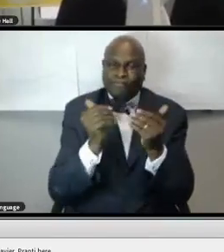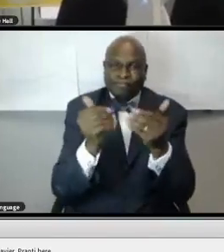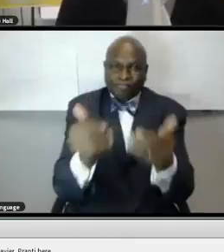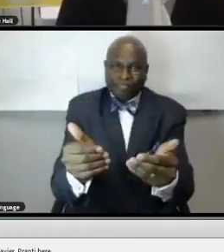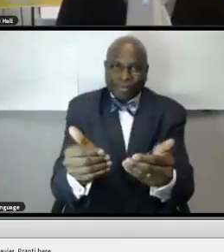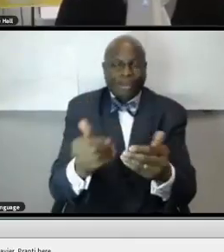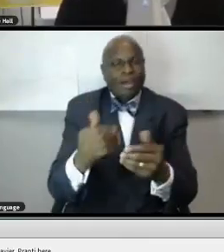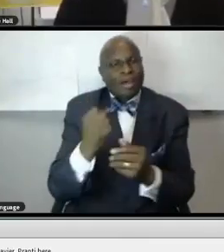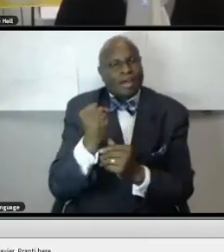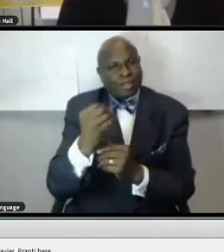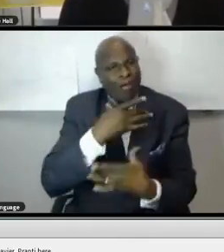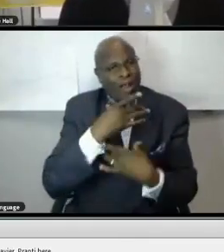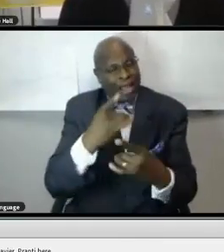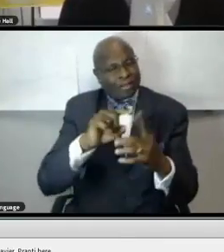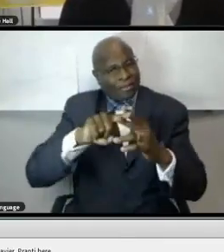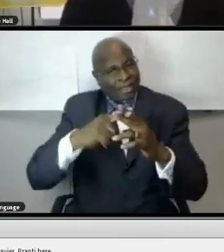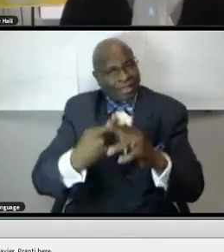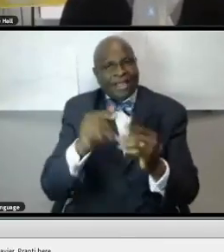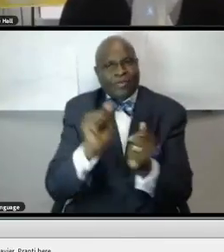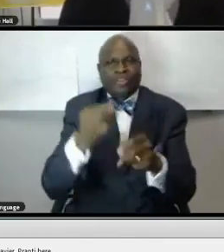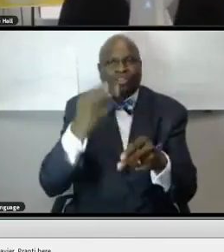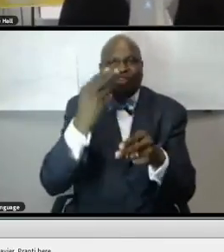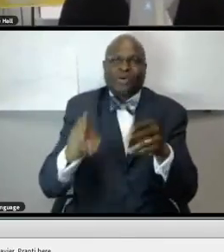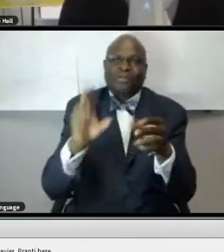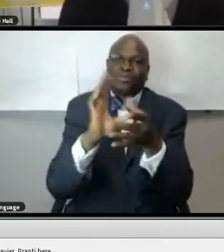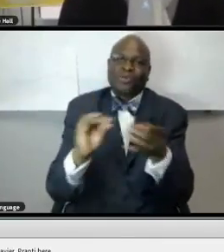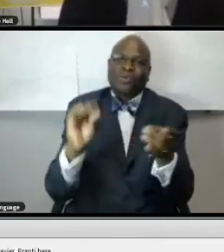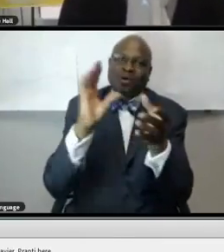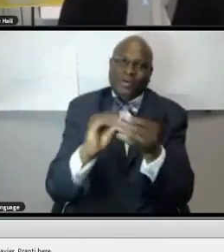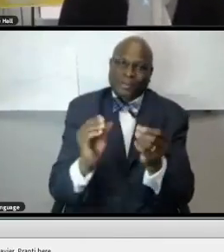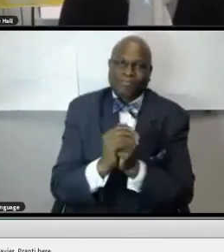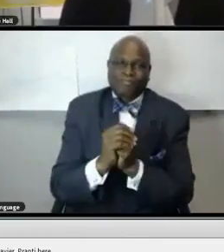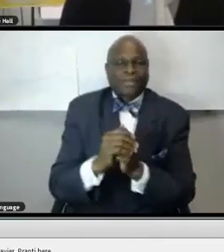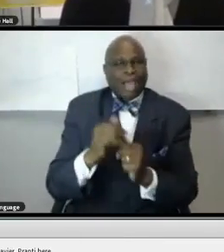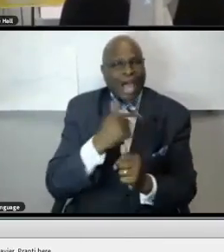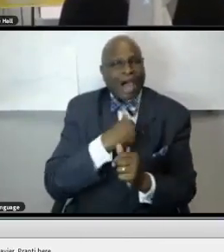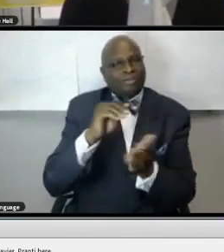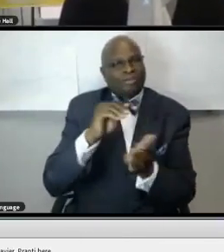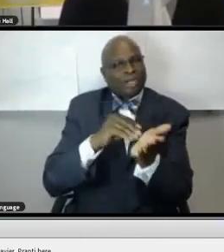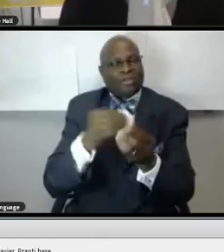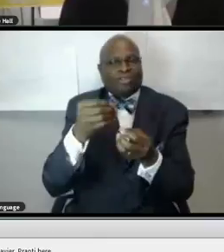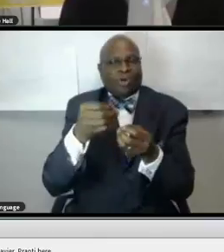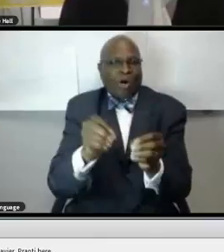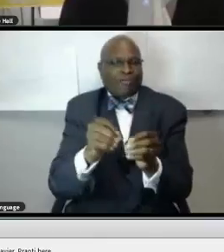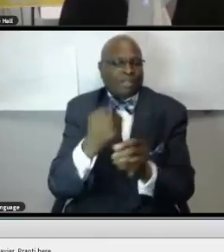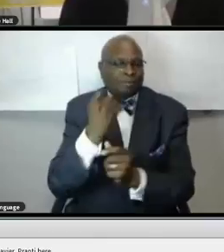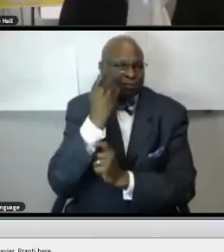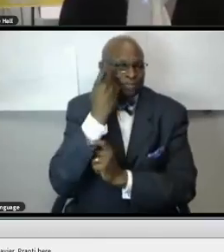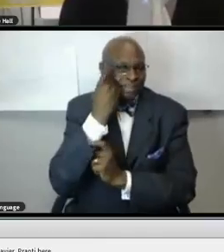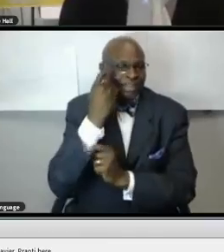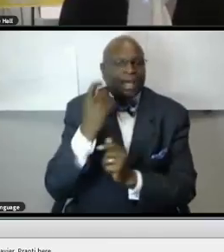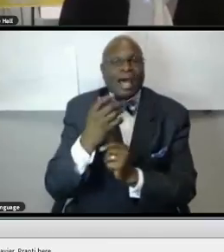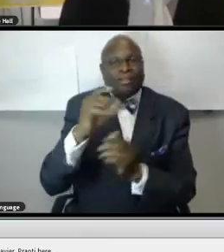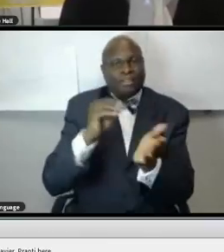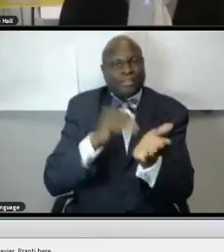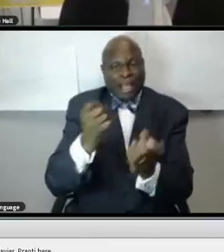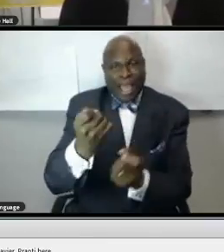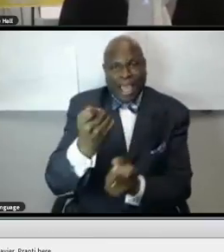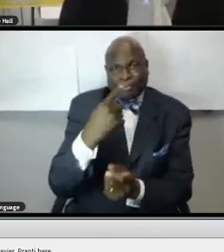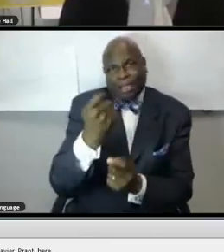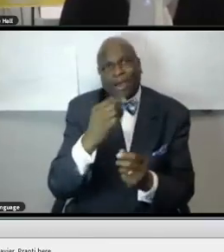So I'd like to begin with a short story. I was at the doctor's office the other day. The doctor asked me a